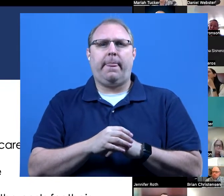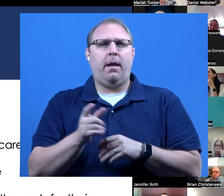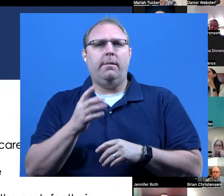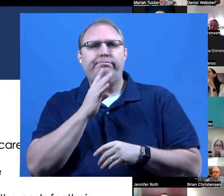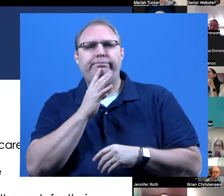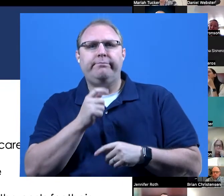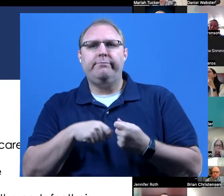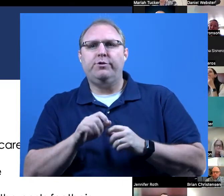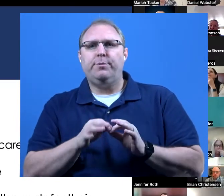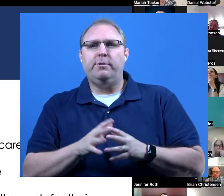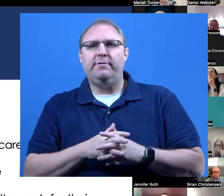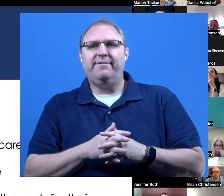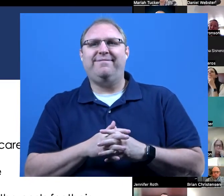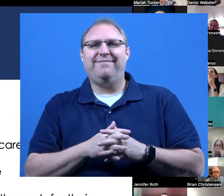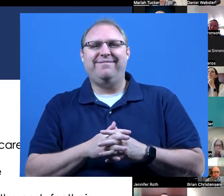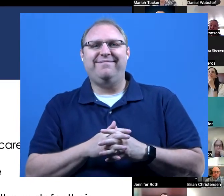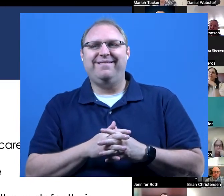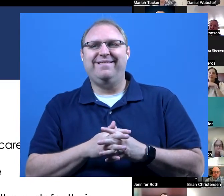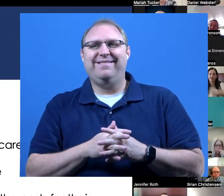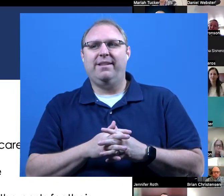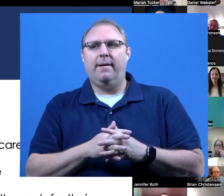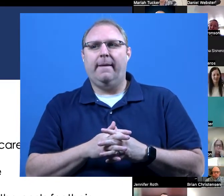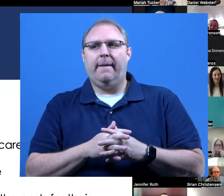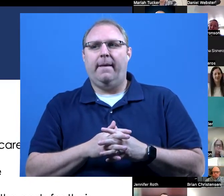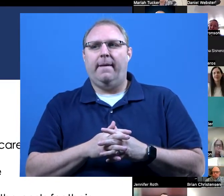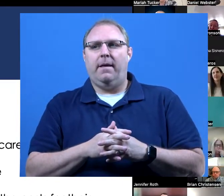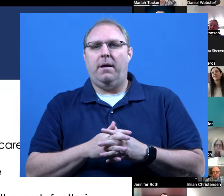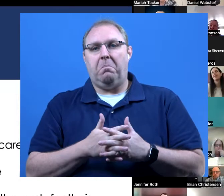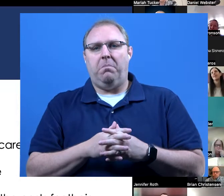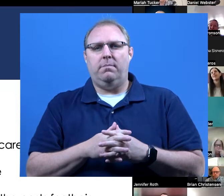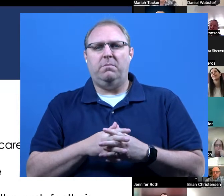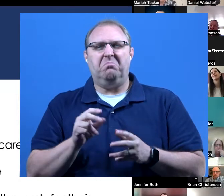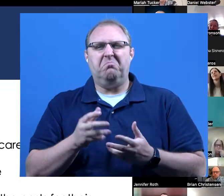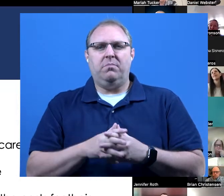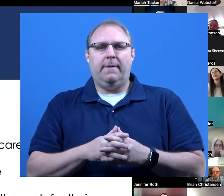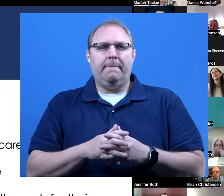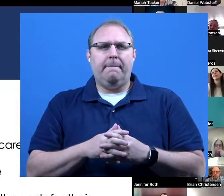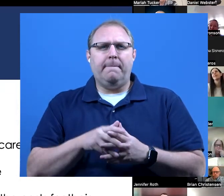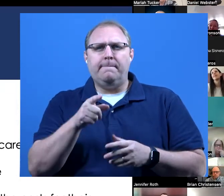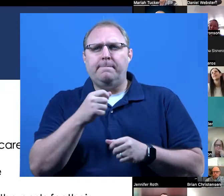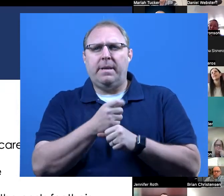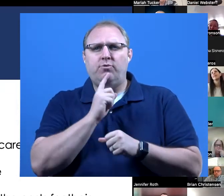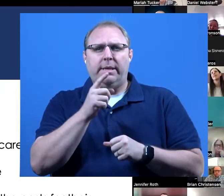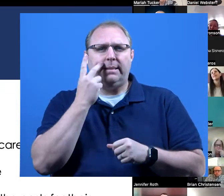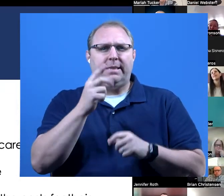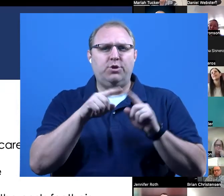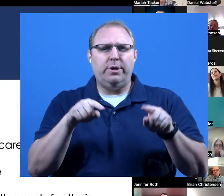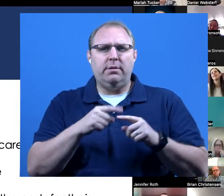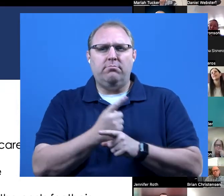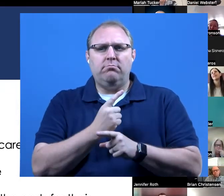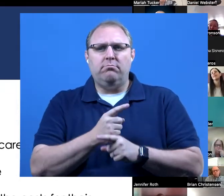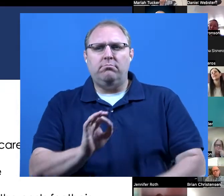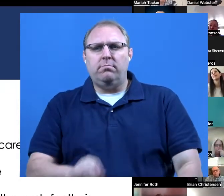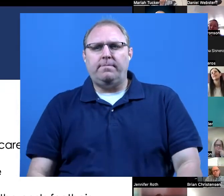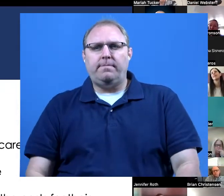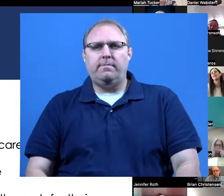Can we pause for 1 second while we switch interpreters really quick? Absolutely. Thank you. I'll give everybody a chance to find me there on the